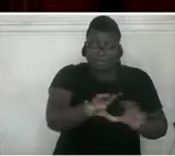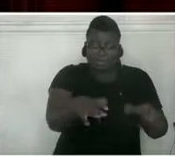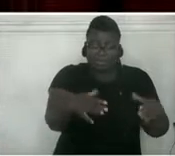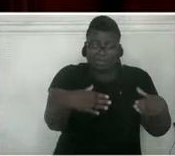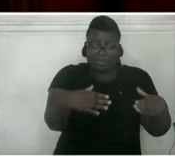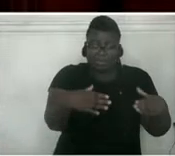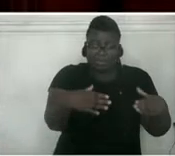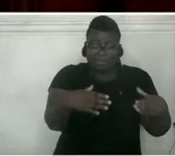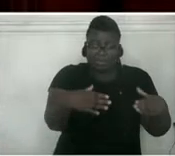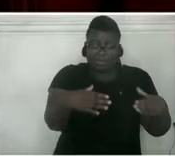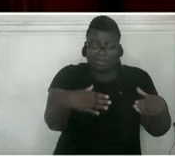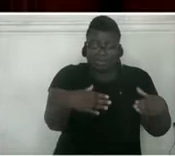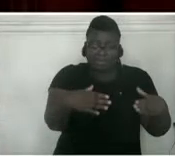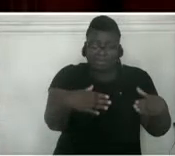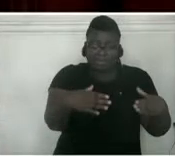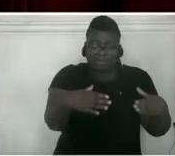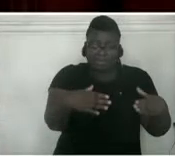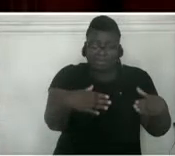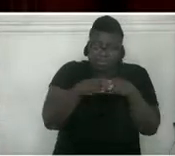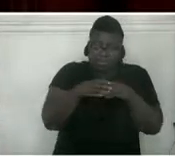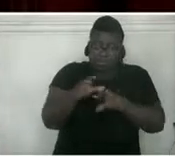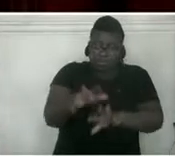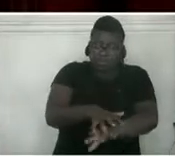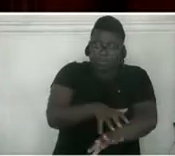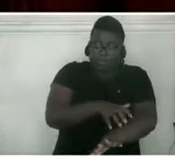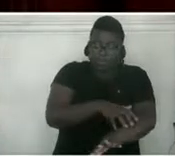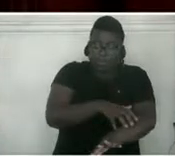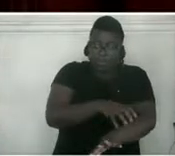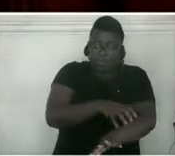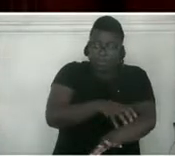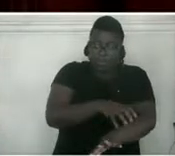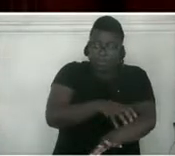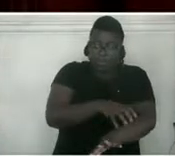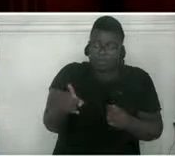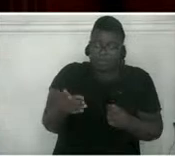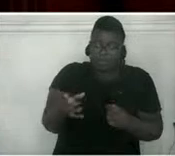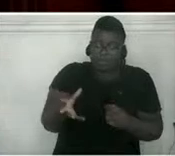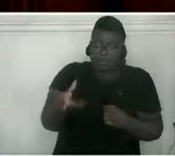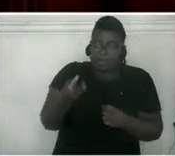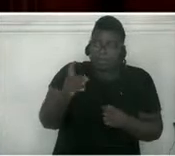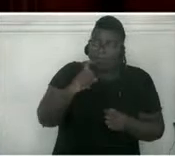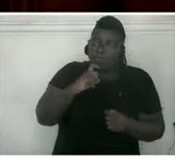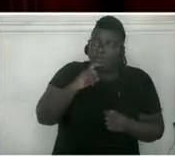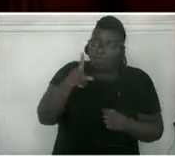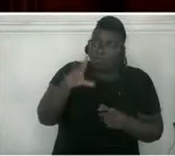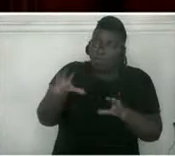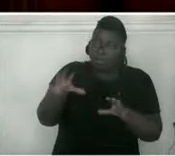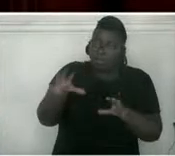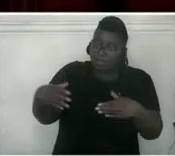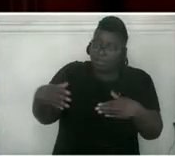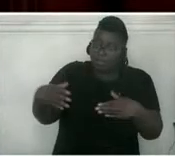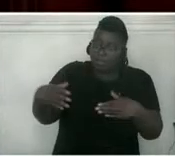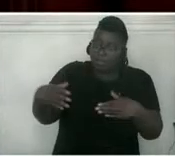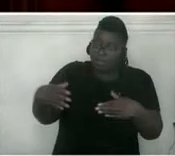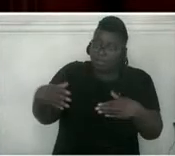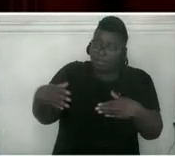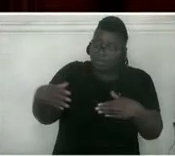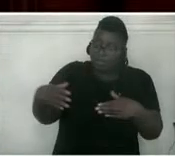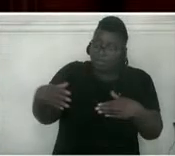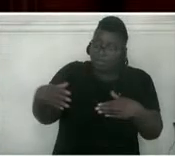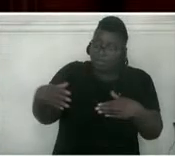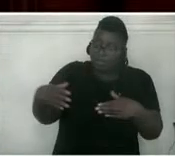the small-scale farmers, to optimize full potential of the sector. We welcome the announcement